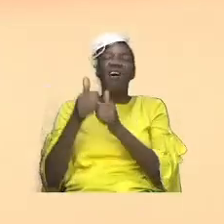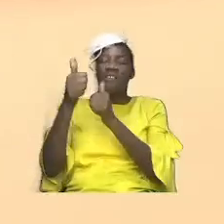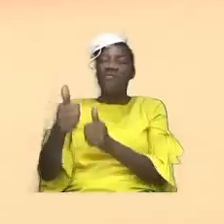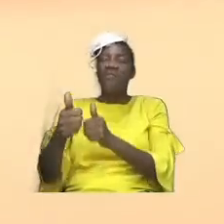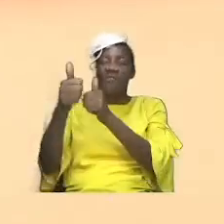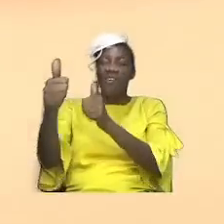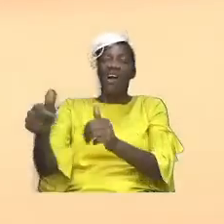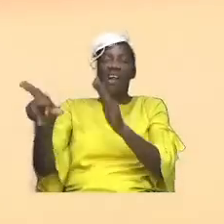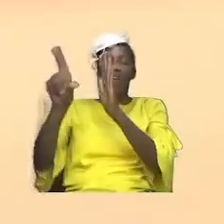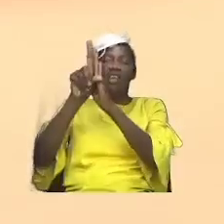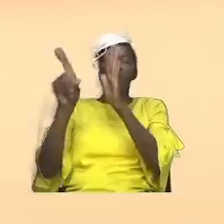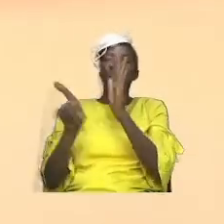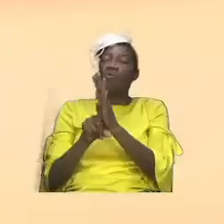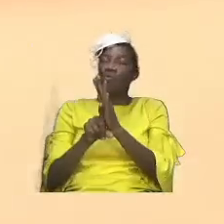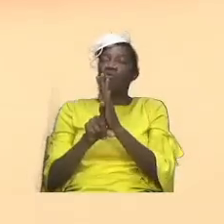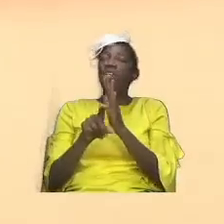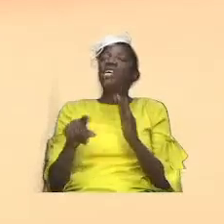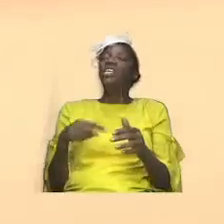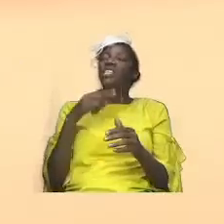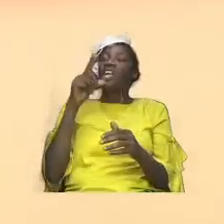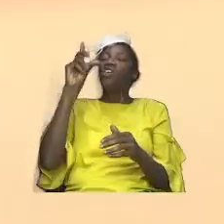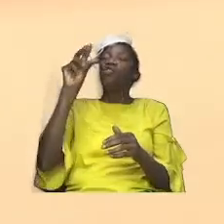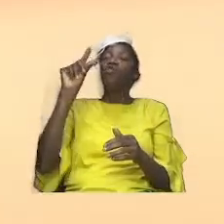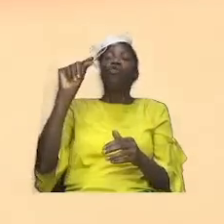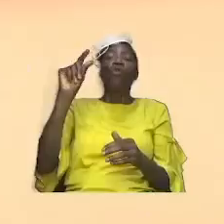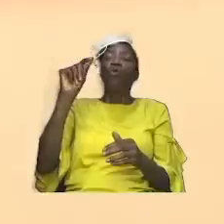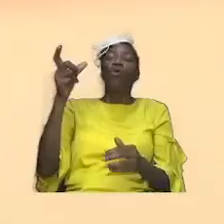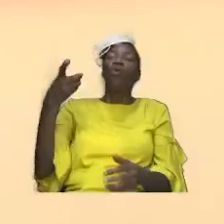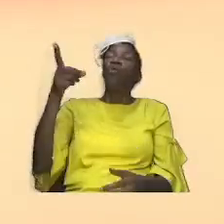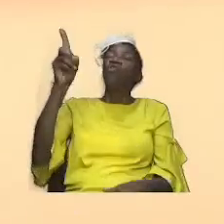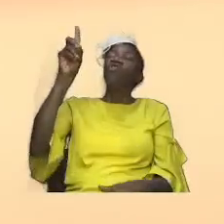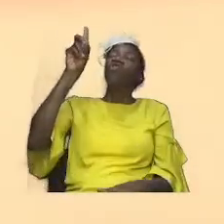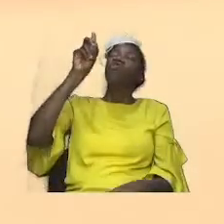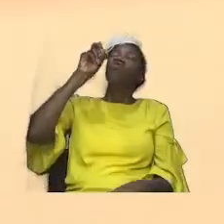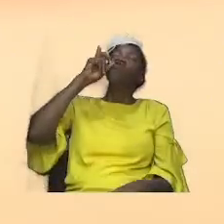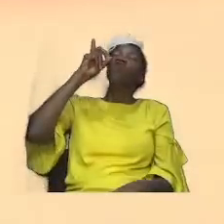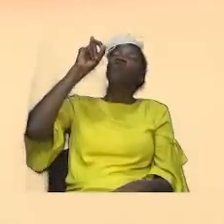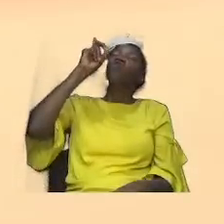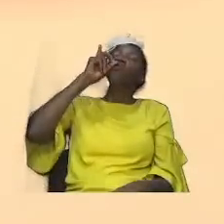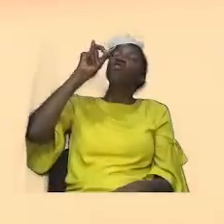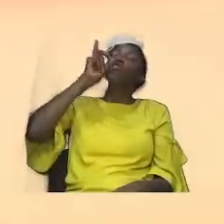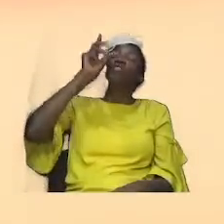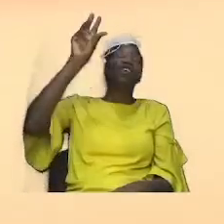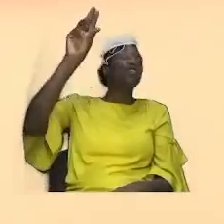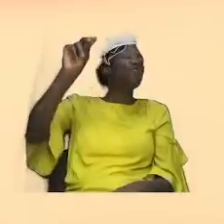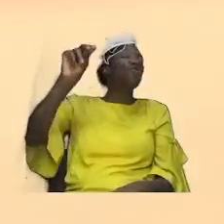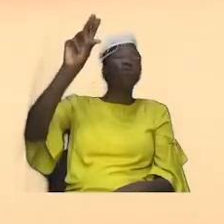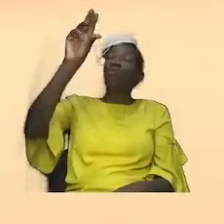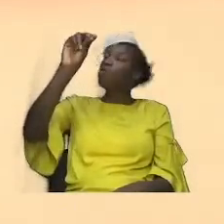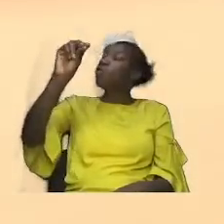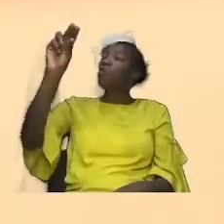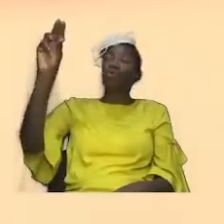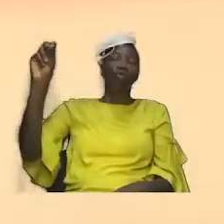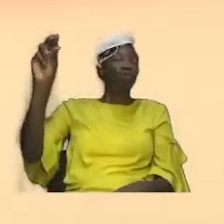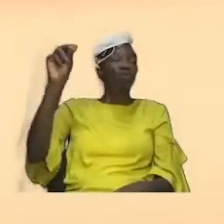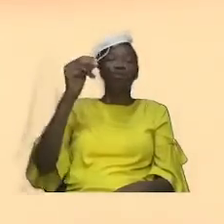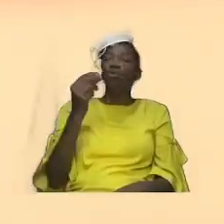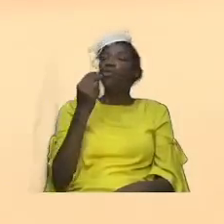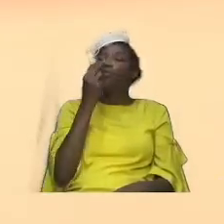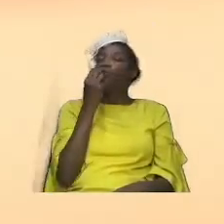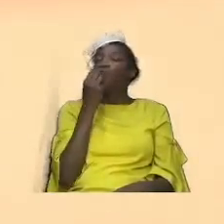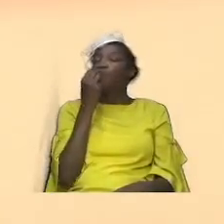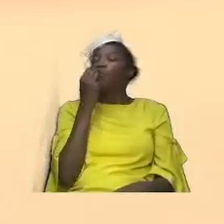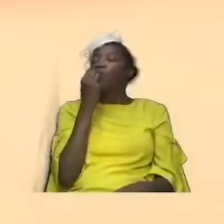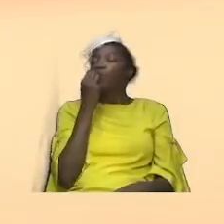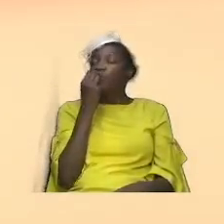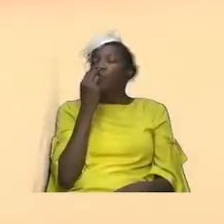rules said no substance that enhanced your performance. And evidently, it